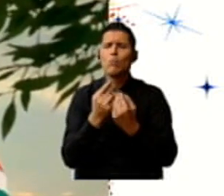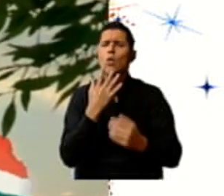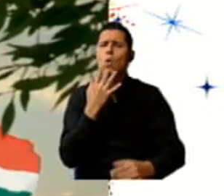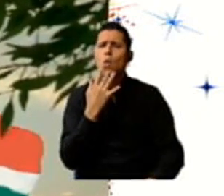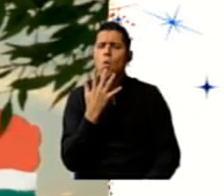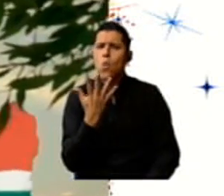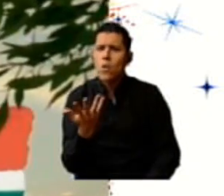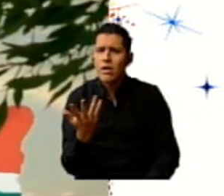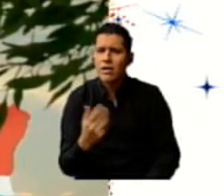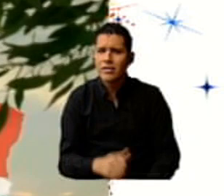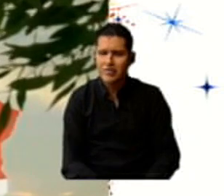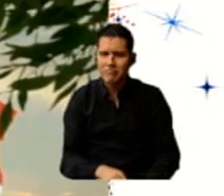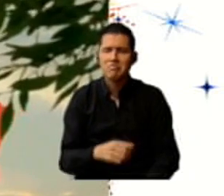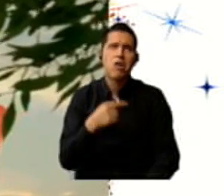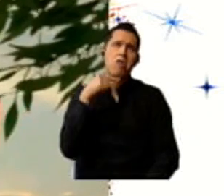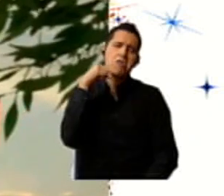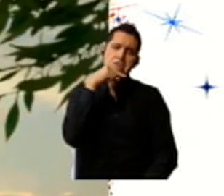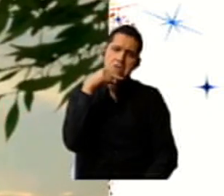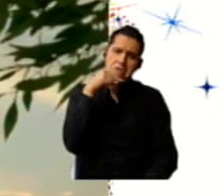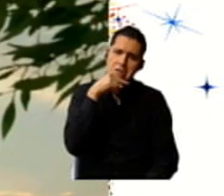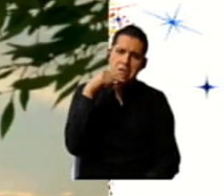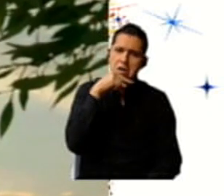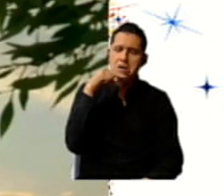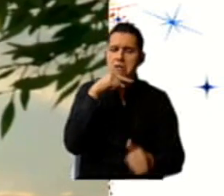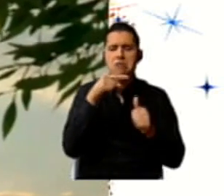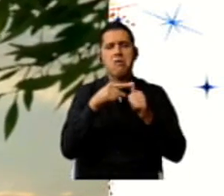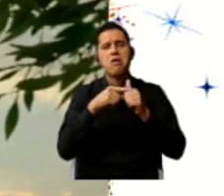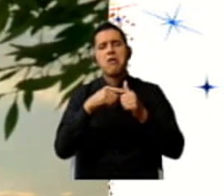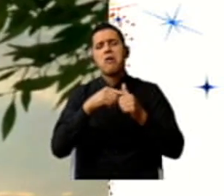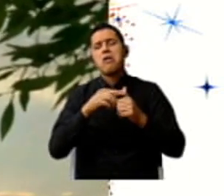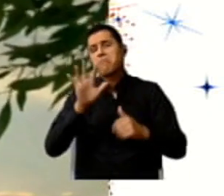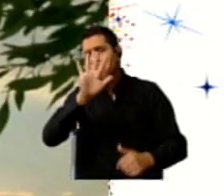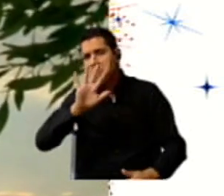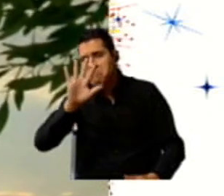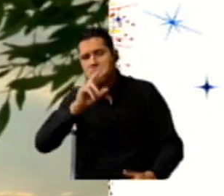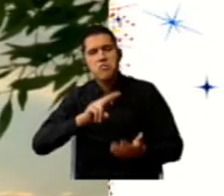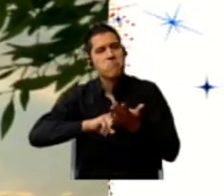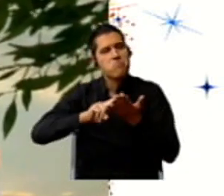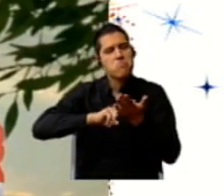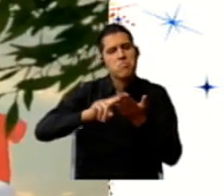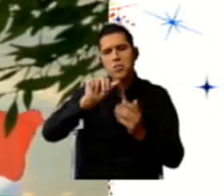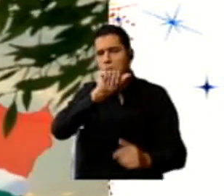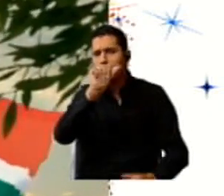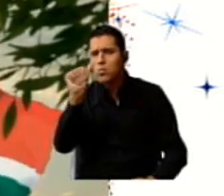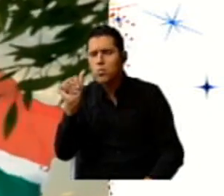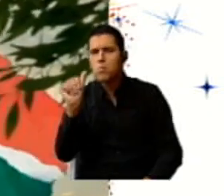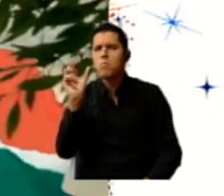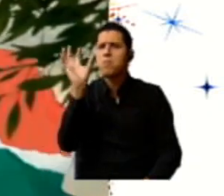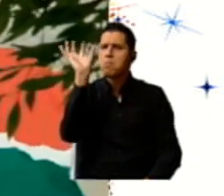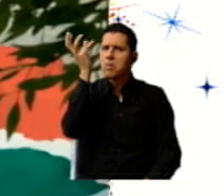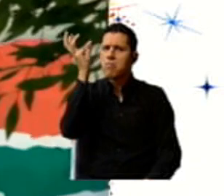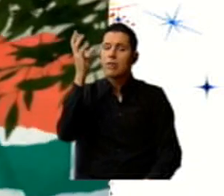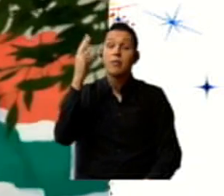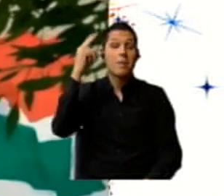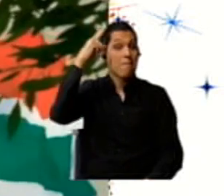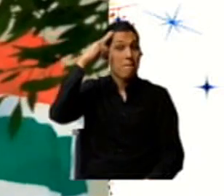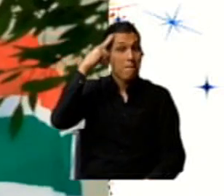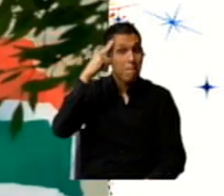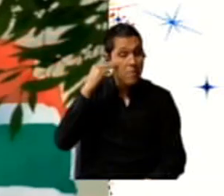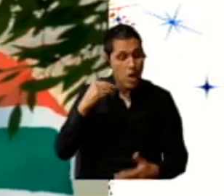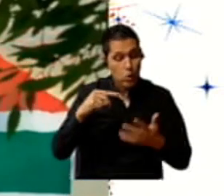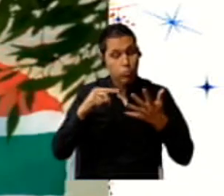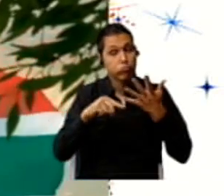instance, red, green, blue, yellow, and black, and also